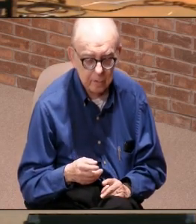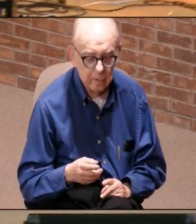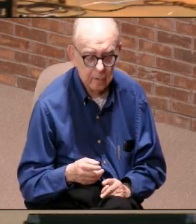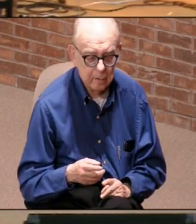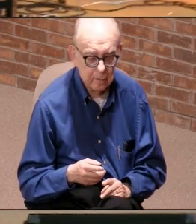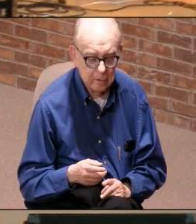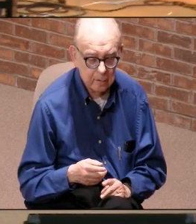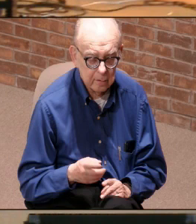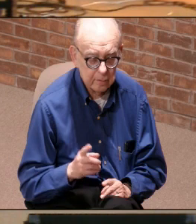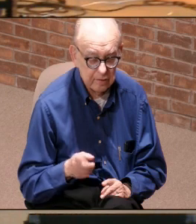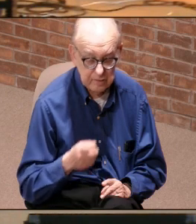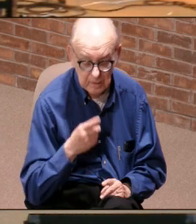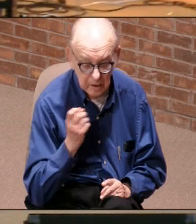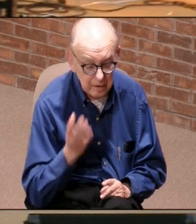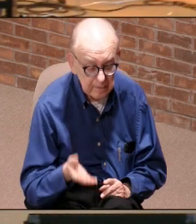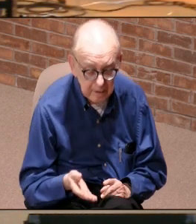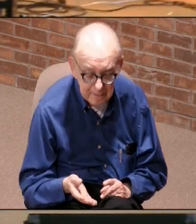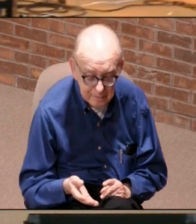you're ugly.